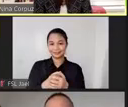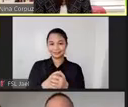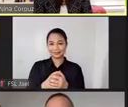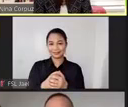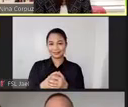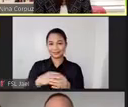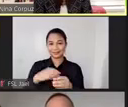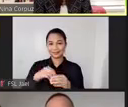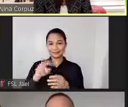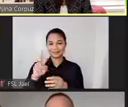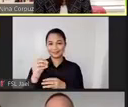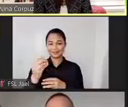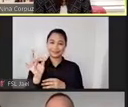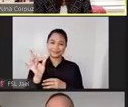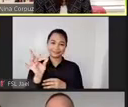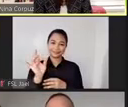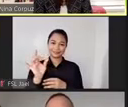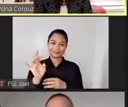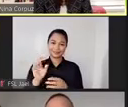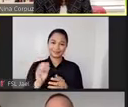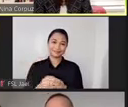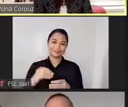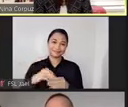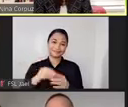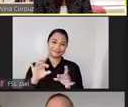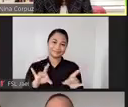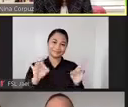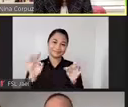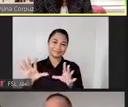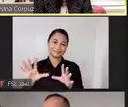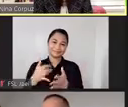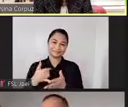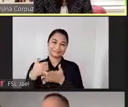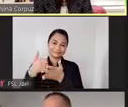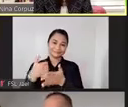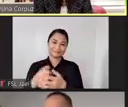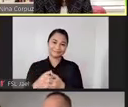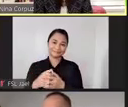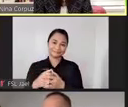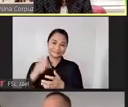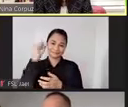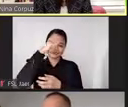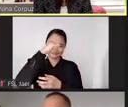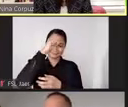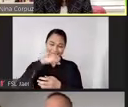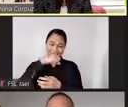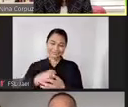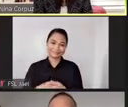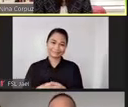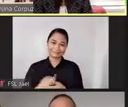to introduce Mr. Jeffrey Tarayao of One Meralco Foundation.